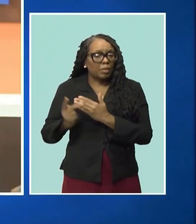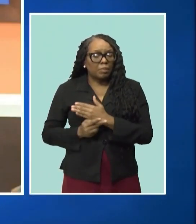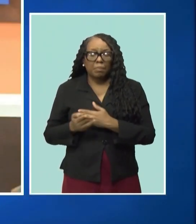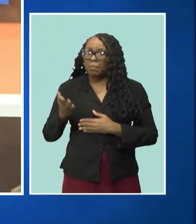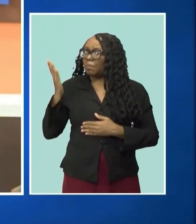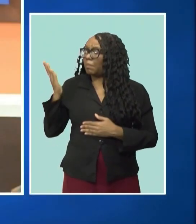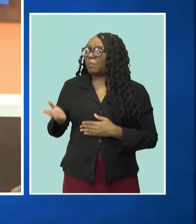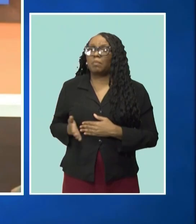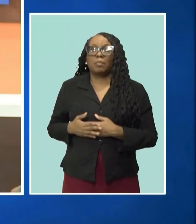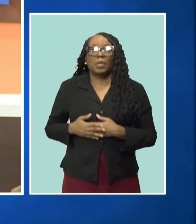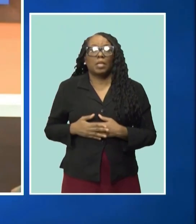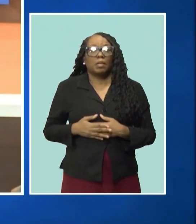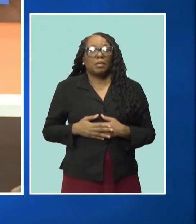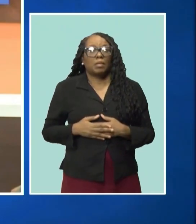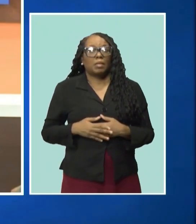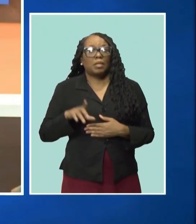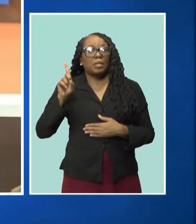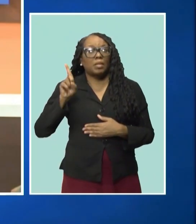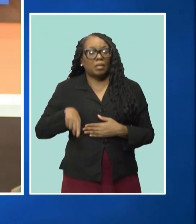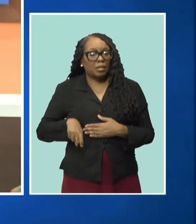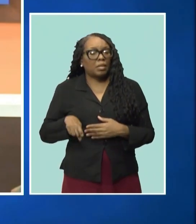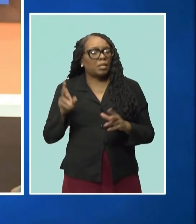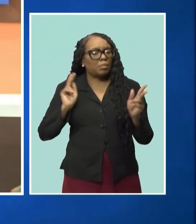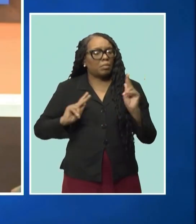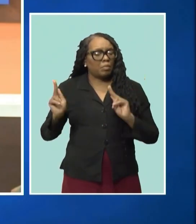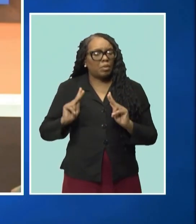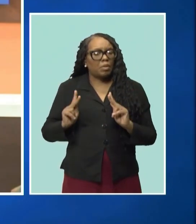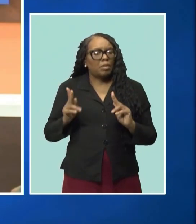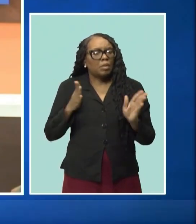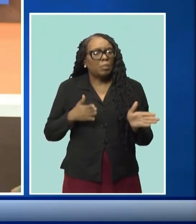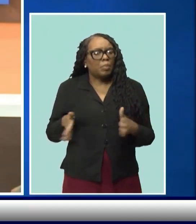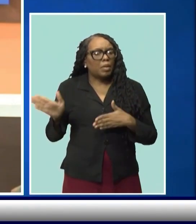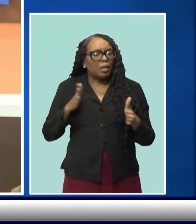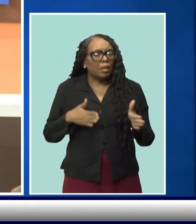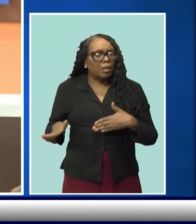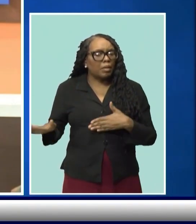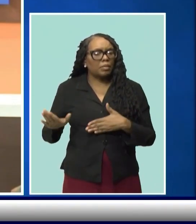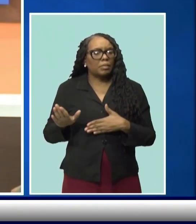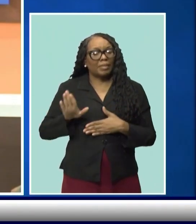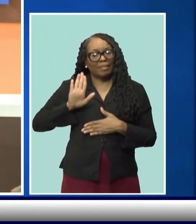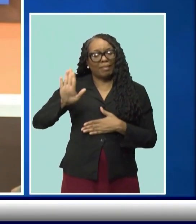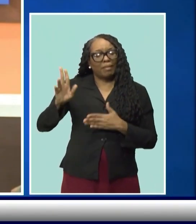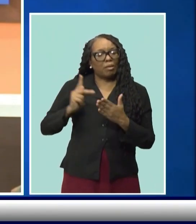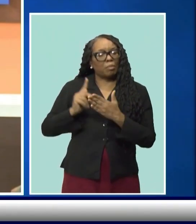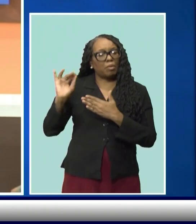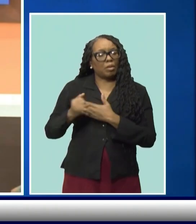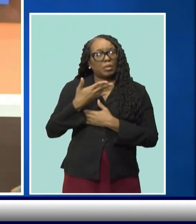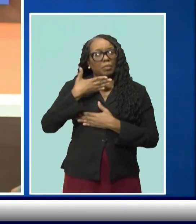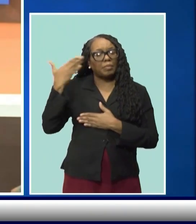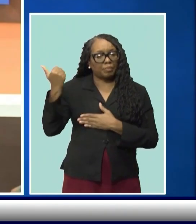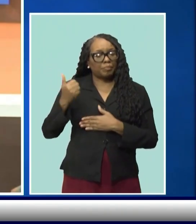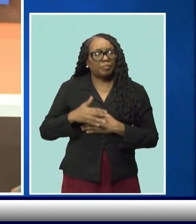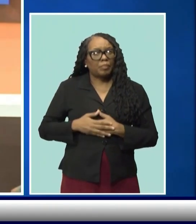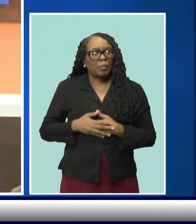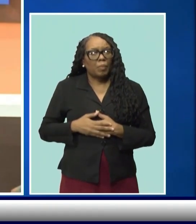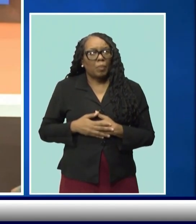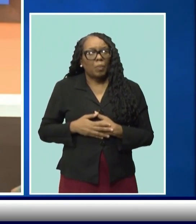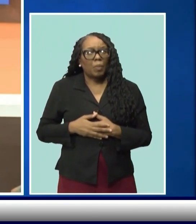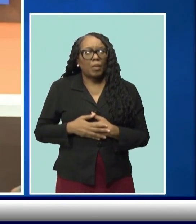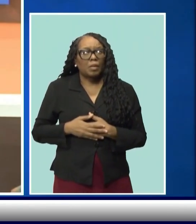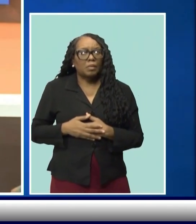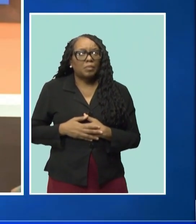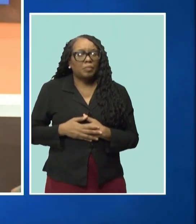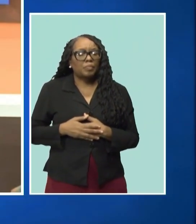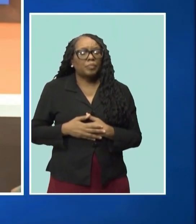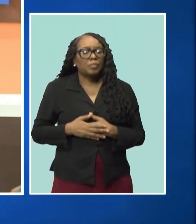more project preparation support for applicants. The sector, there is weak capacity. We're really speaking in